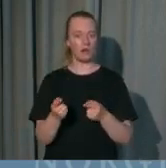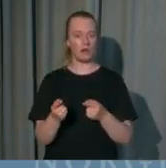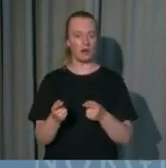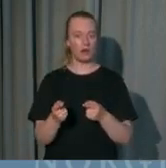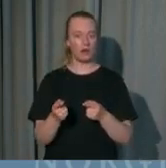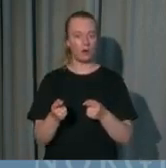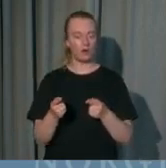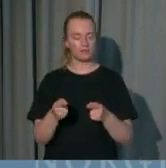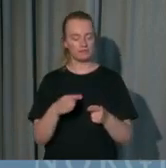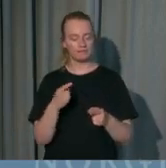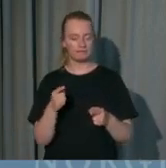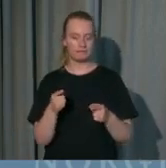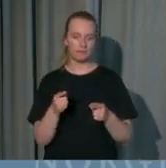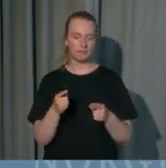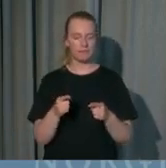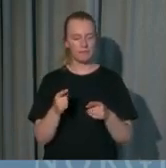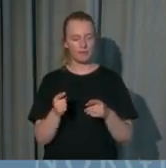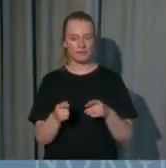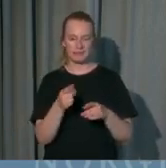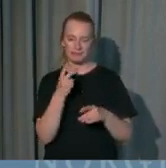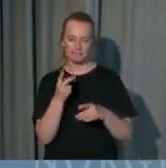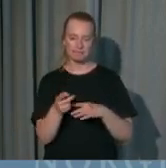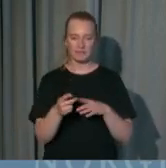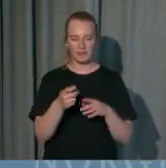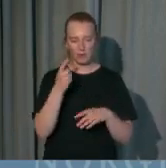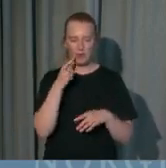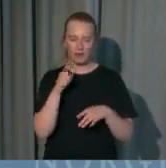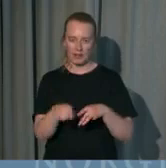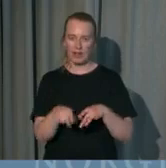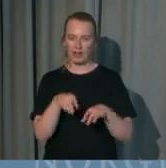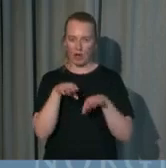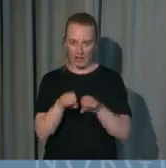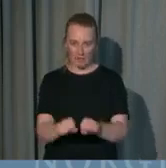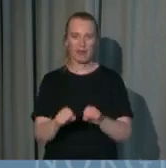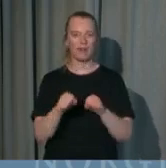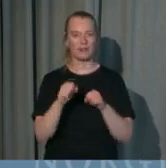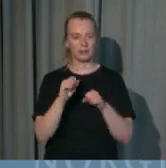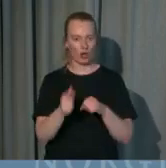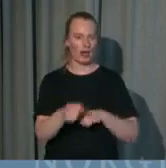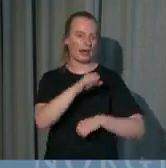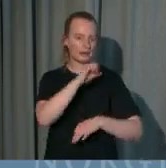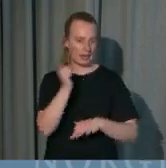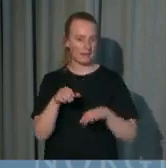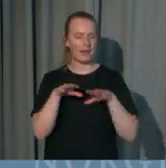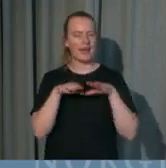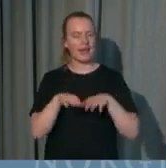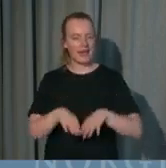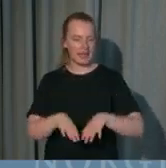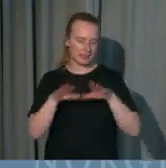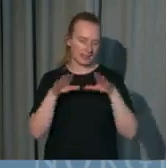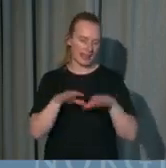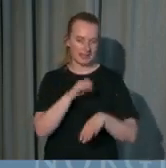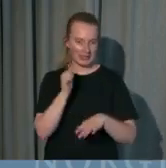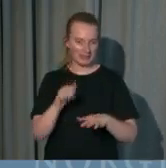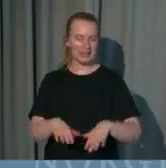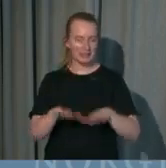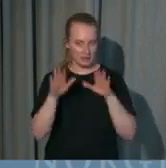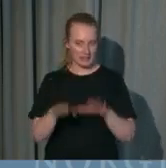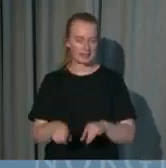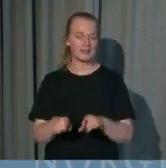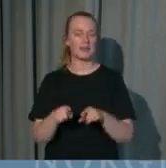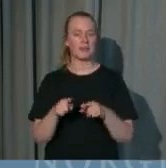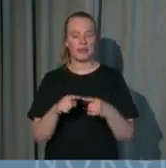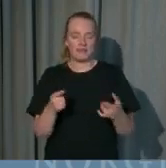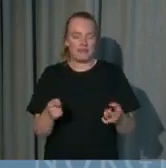an attack by extreme Islamists. This is under investigation, and I cannot draw conclusions from